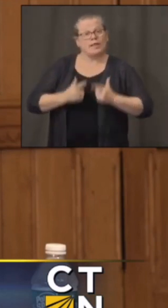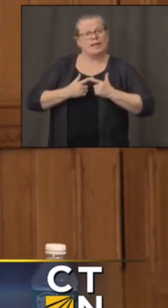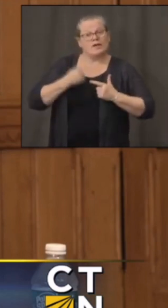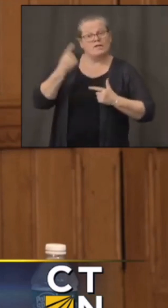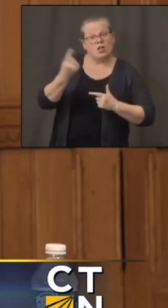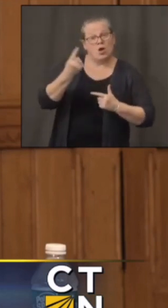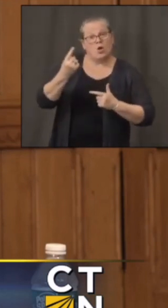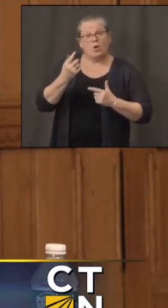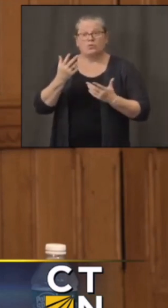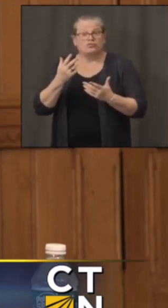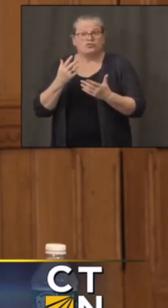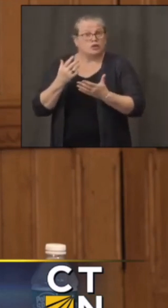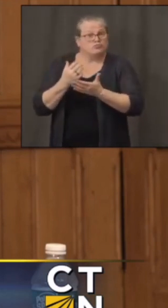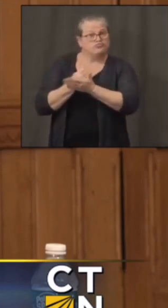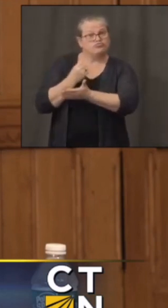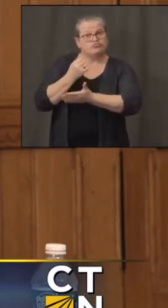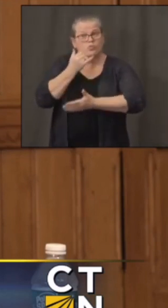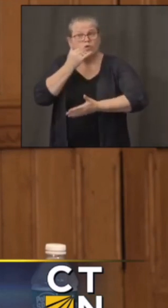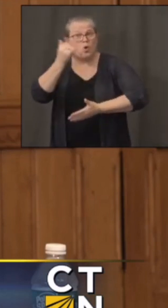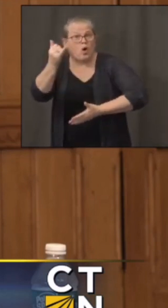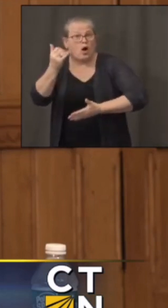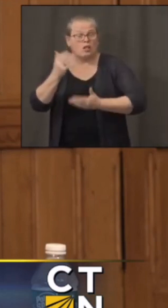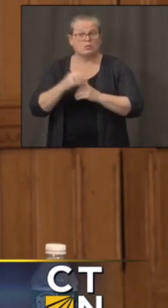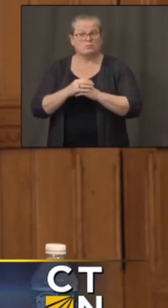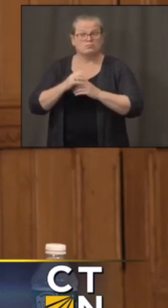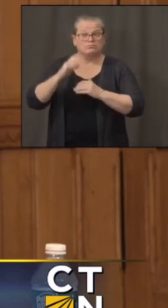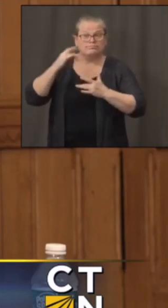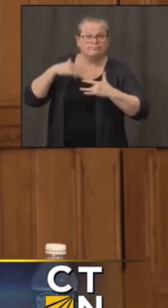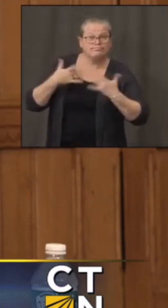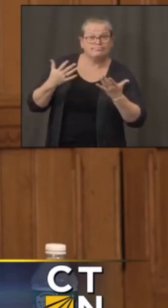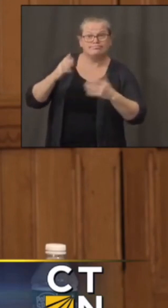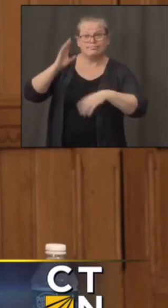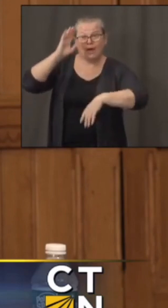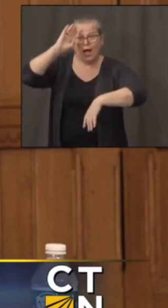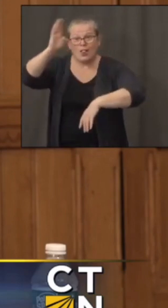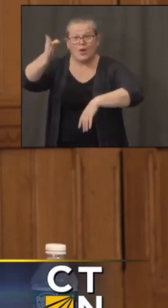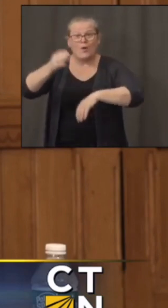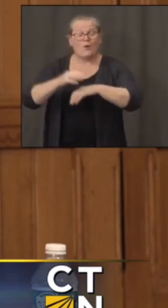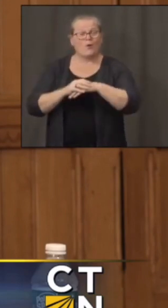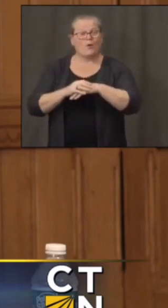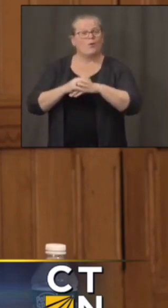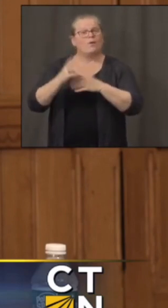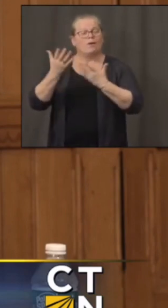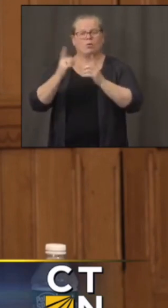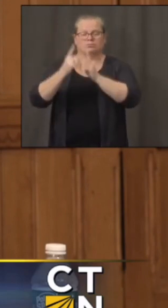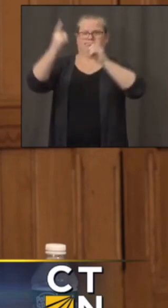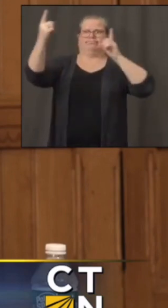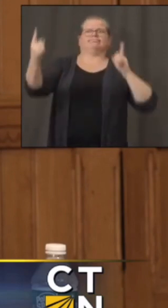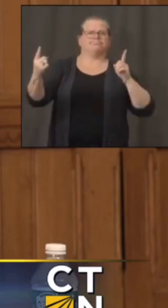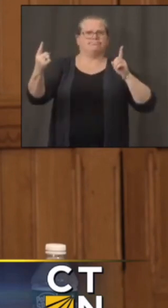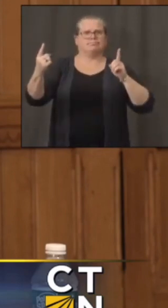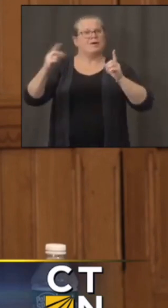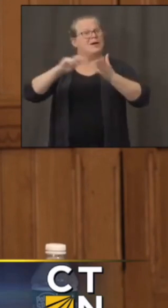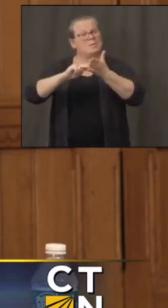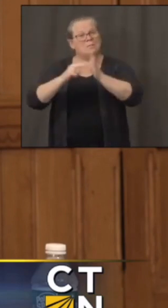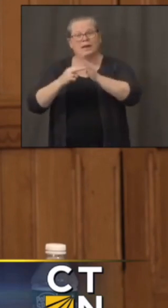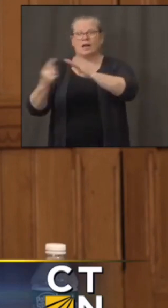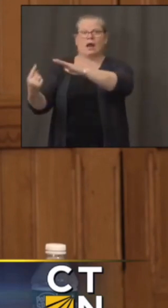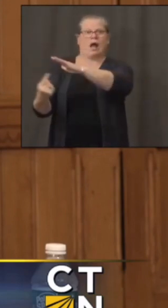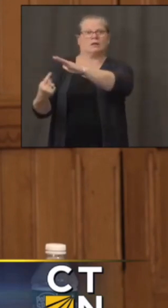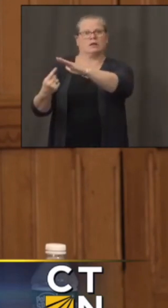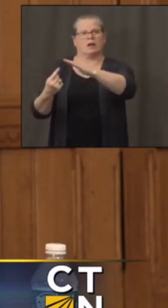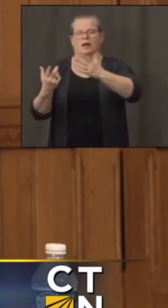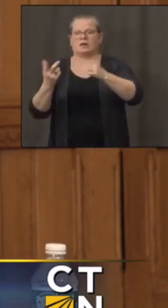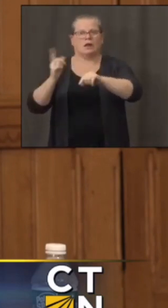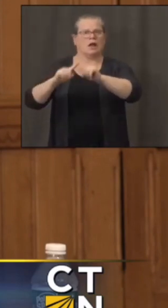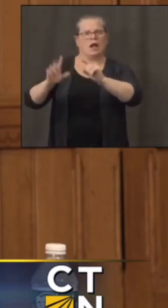them a call. Let them know that physical distancing doesn't have to mean social isolation. And I think